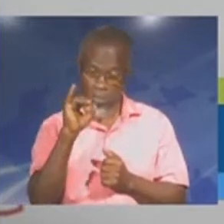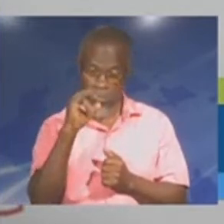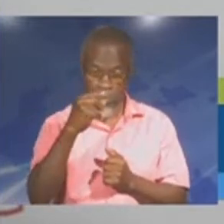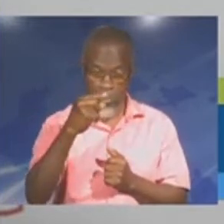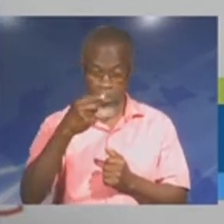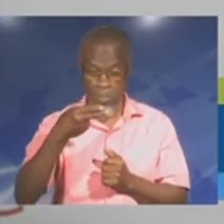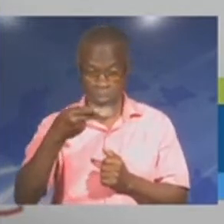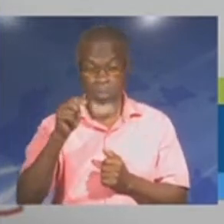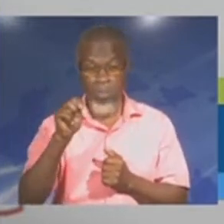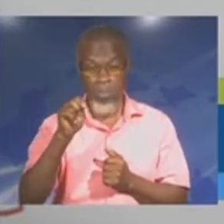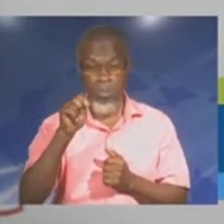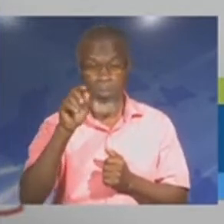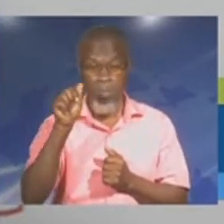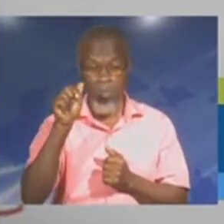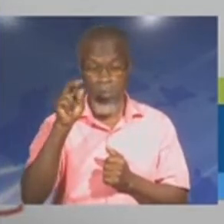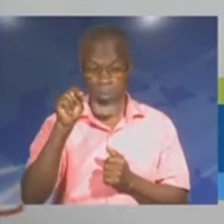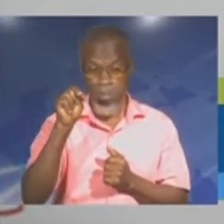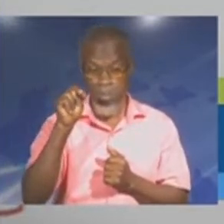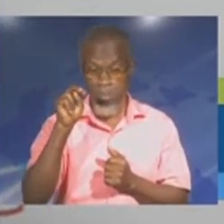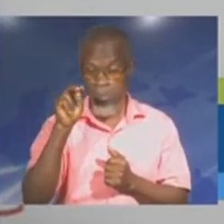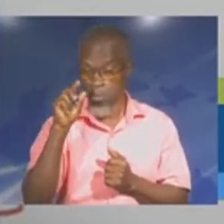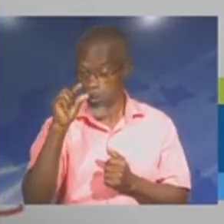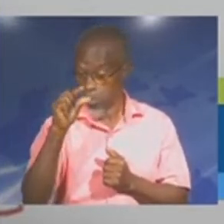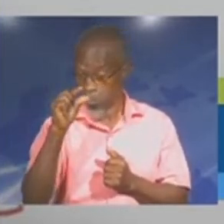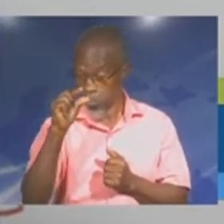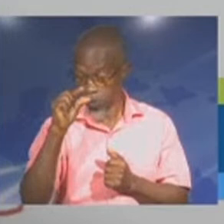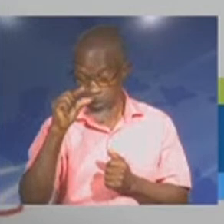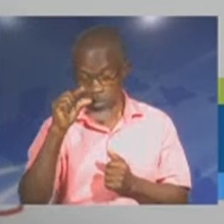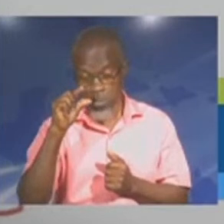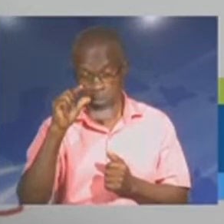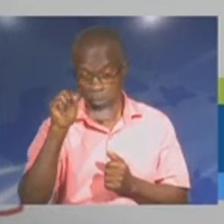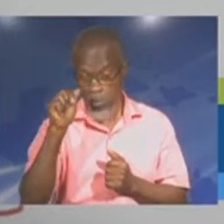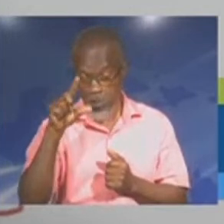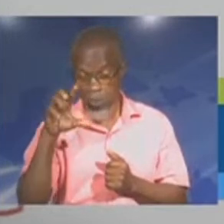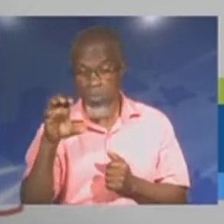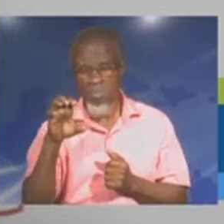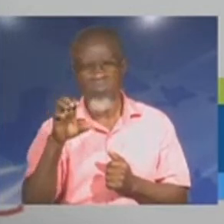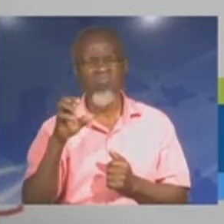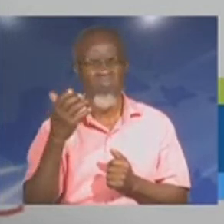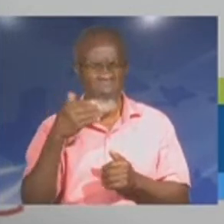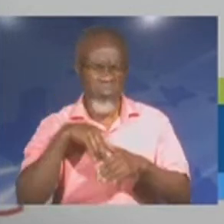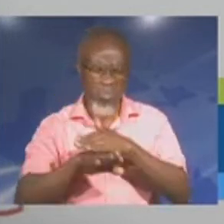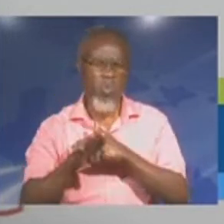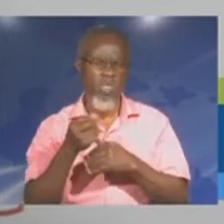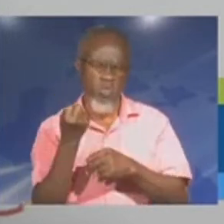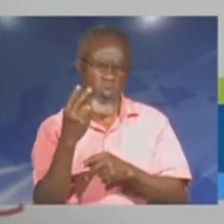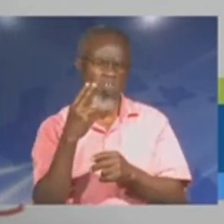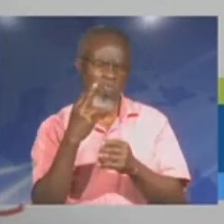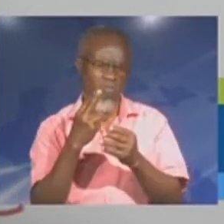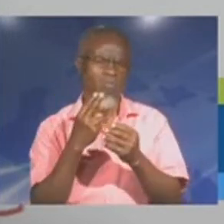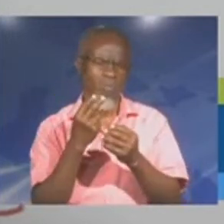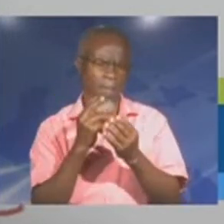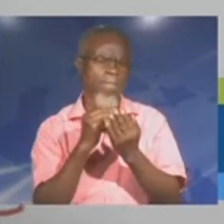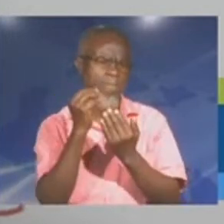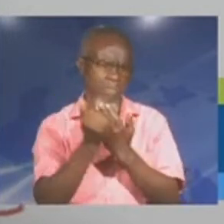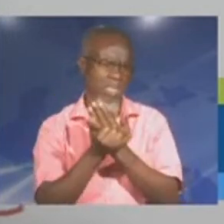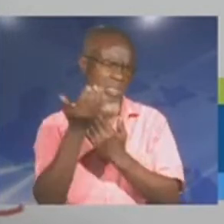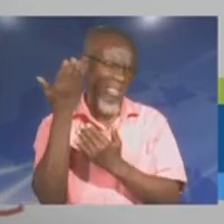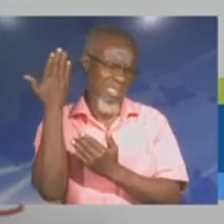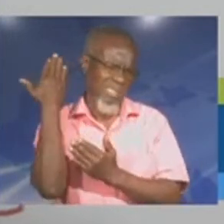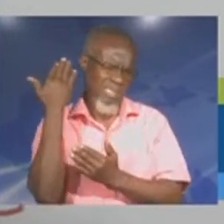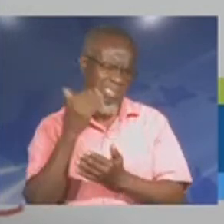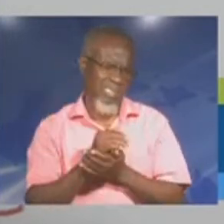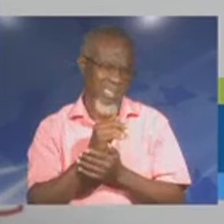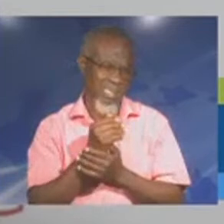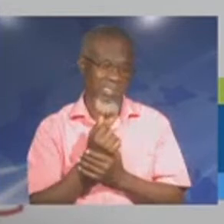as a nurse during the Crimean War at that time that led her to develop policies and